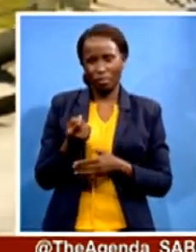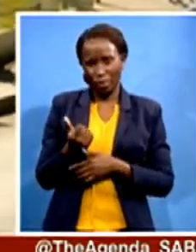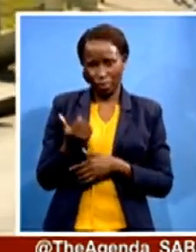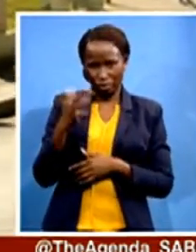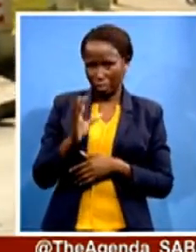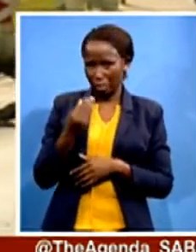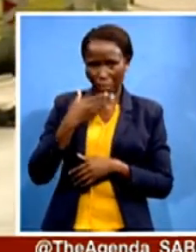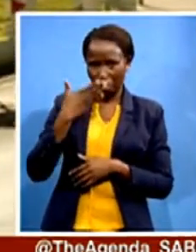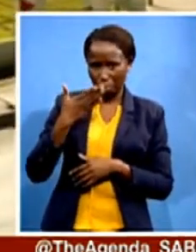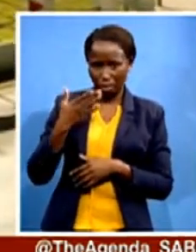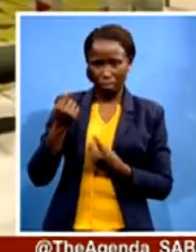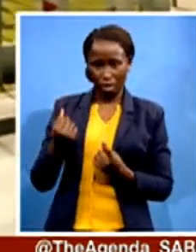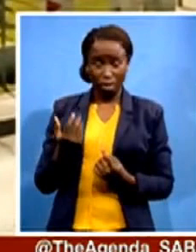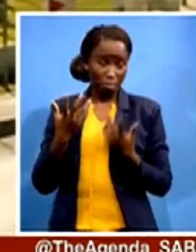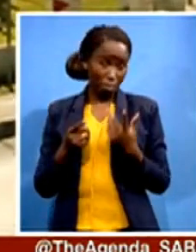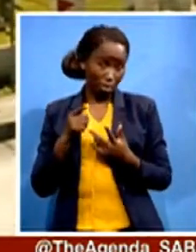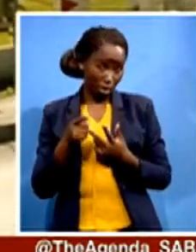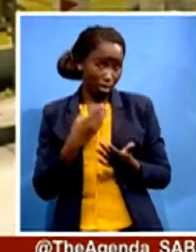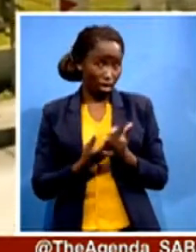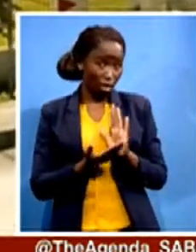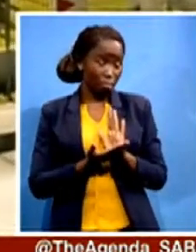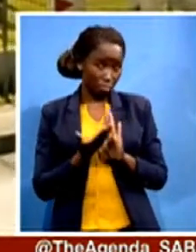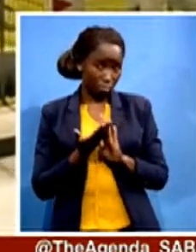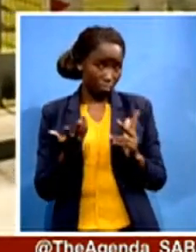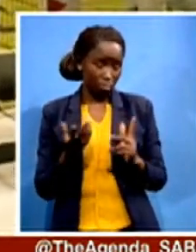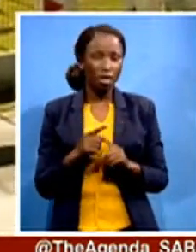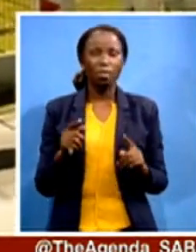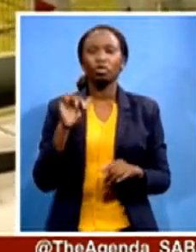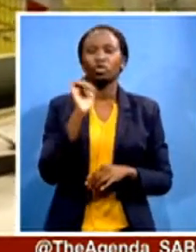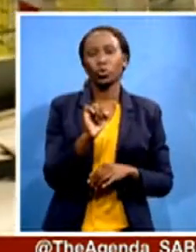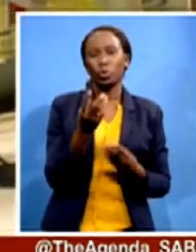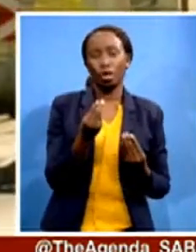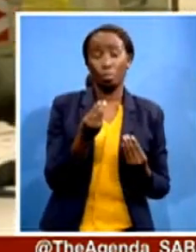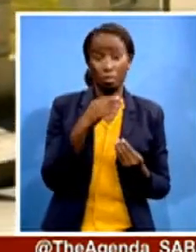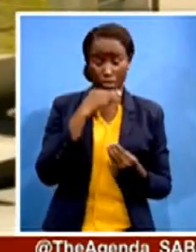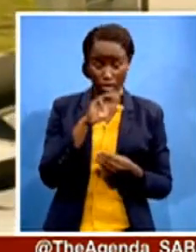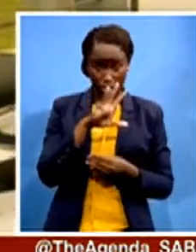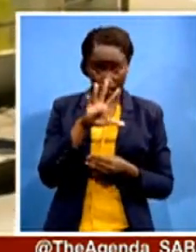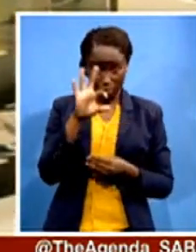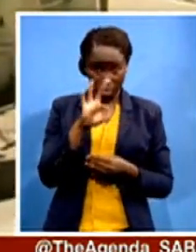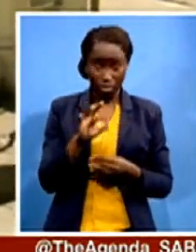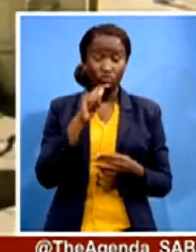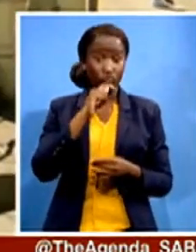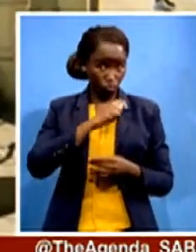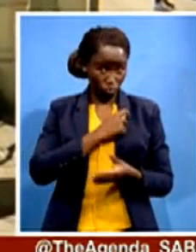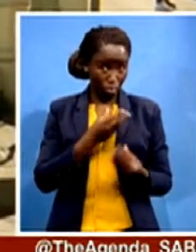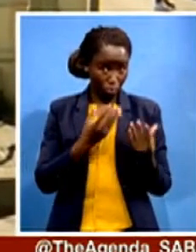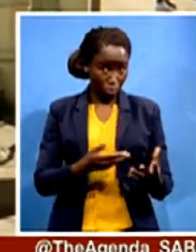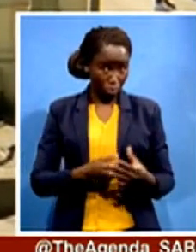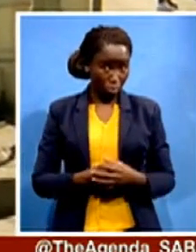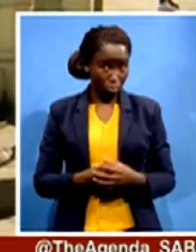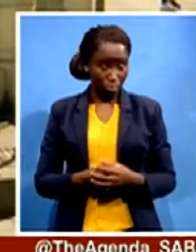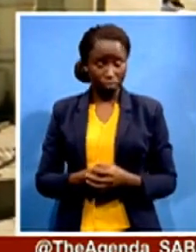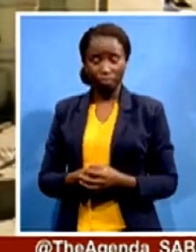but in your numbers, is that 95% accurate? No, I won't reduce this discussion